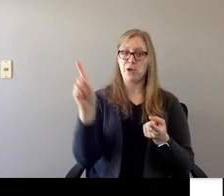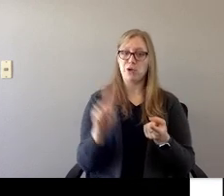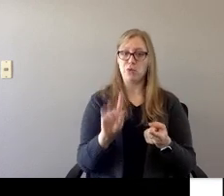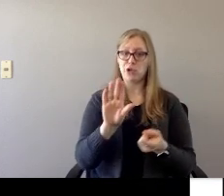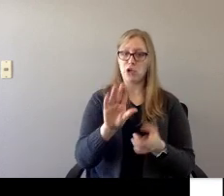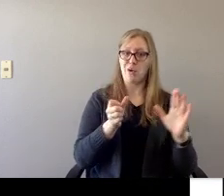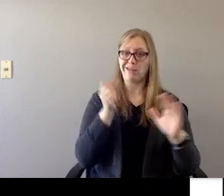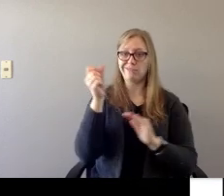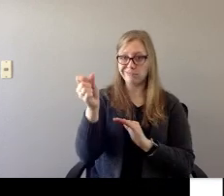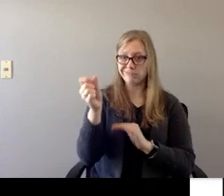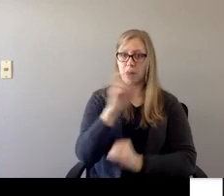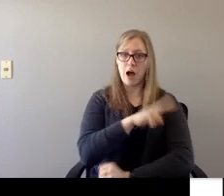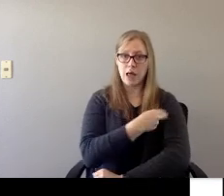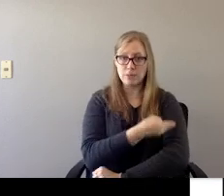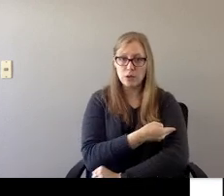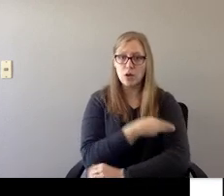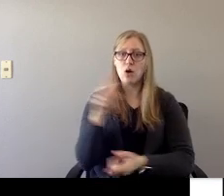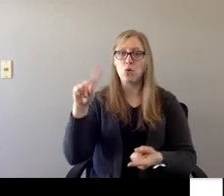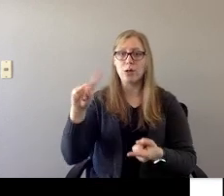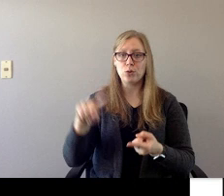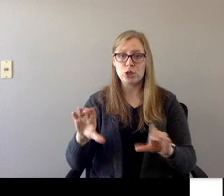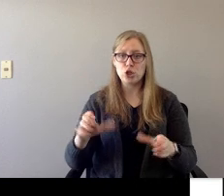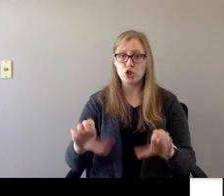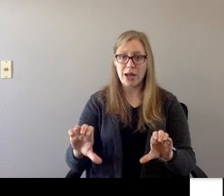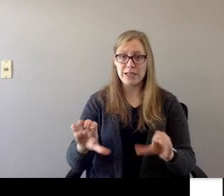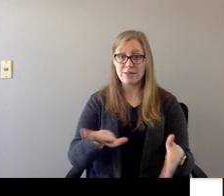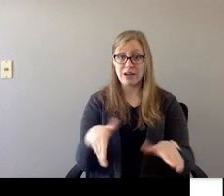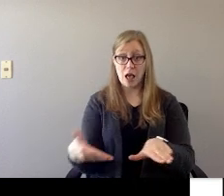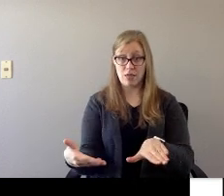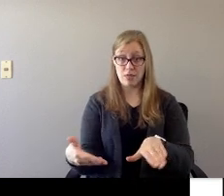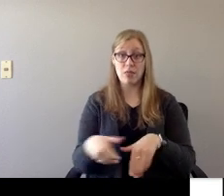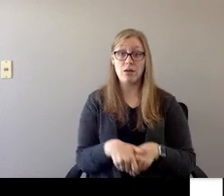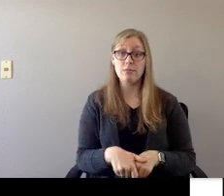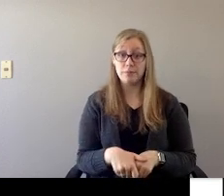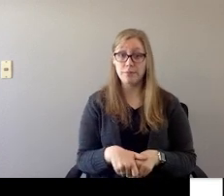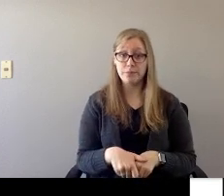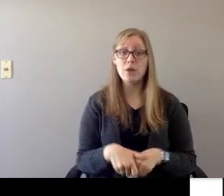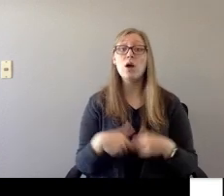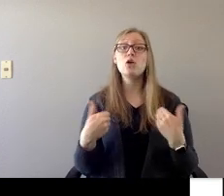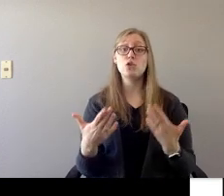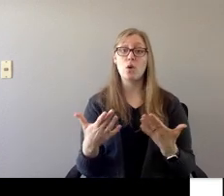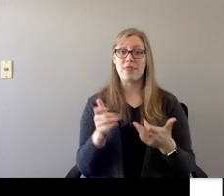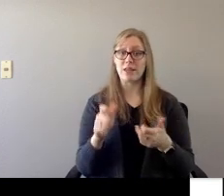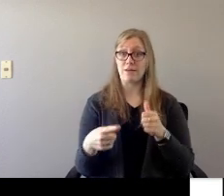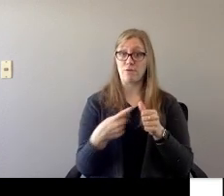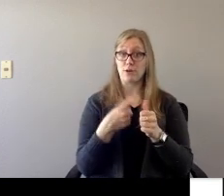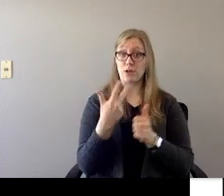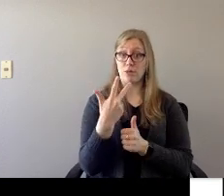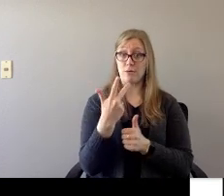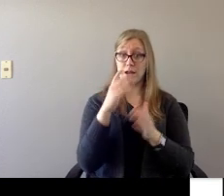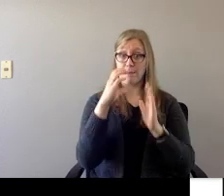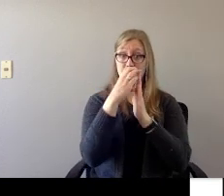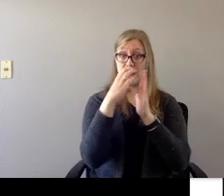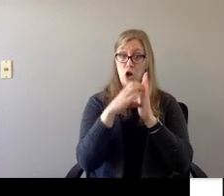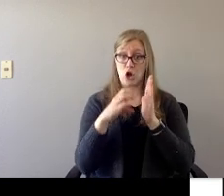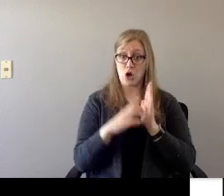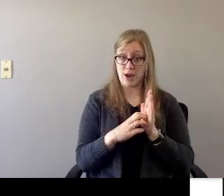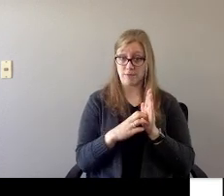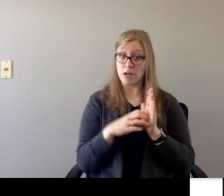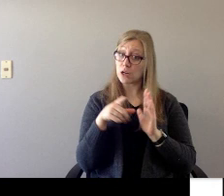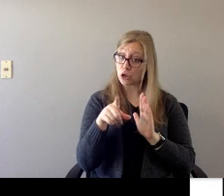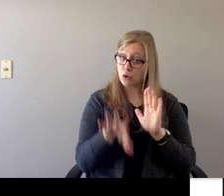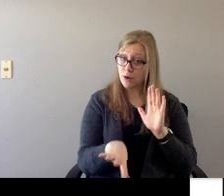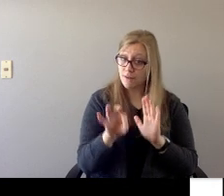of hospitalization and death. Okay, so those are the first 3 paragraphs. Did you